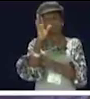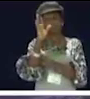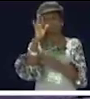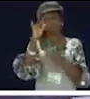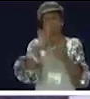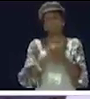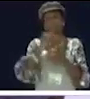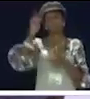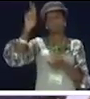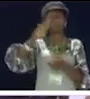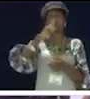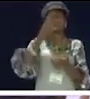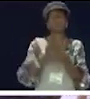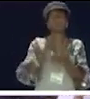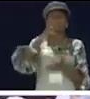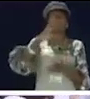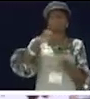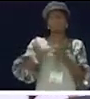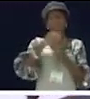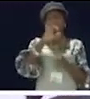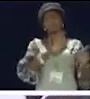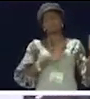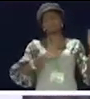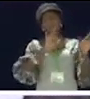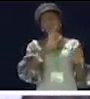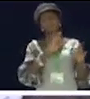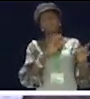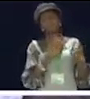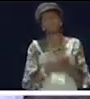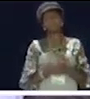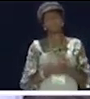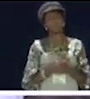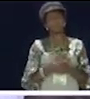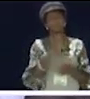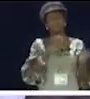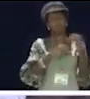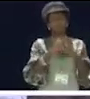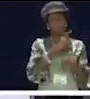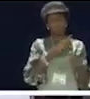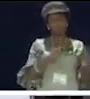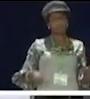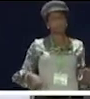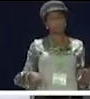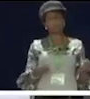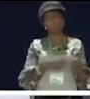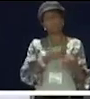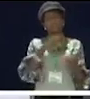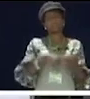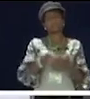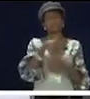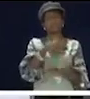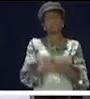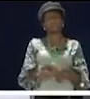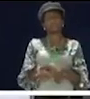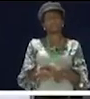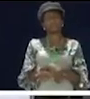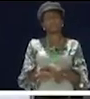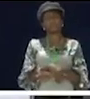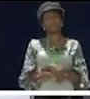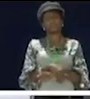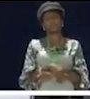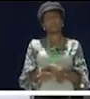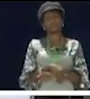that you are rich in mercy. Oh Lord, tonight,